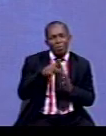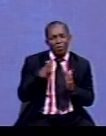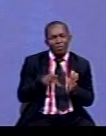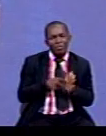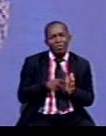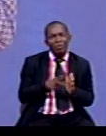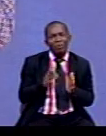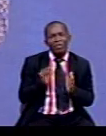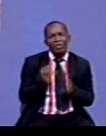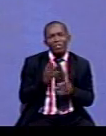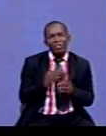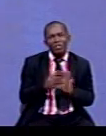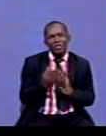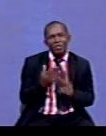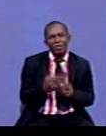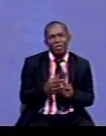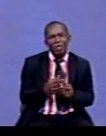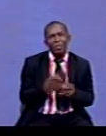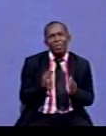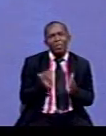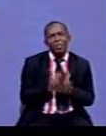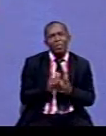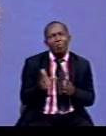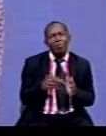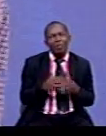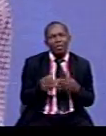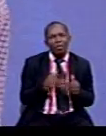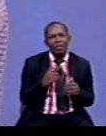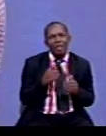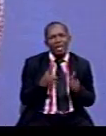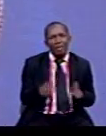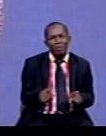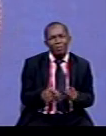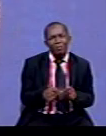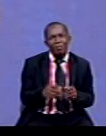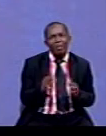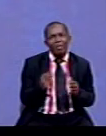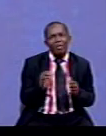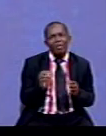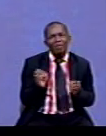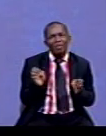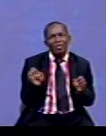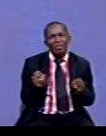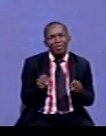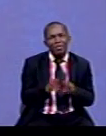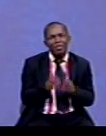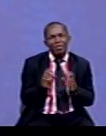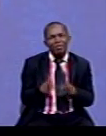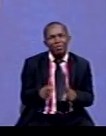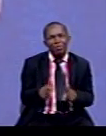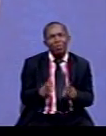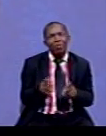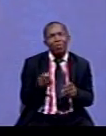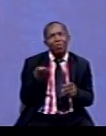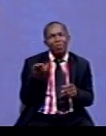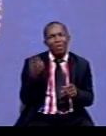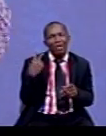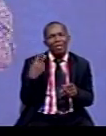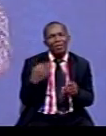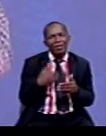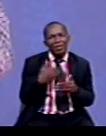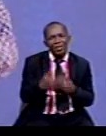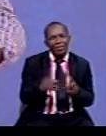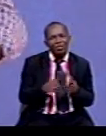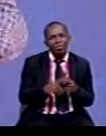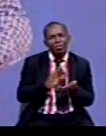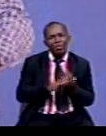priesthood, even though they were next in line to become the priest of God, even though they were the hope for the generation to come,